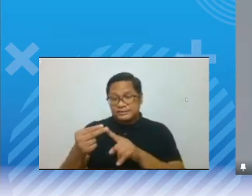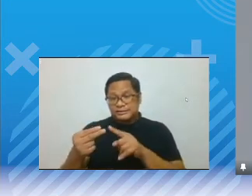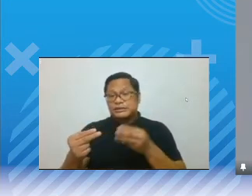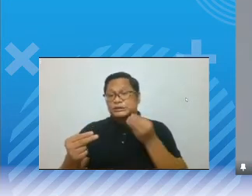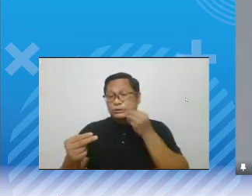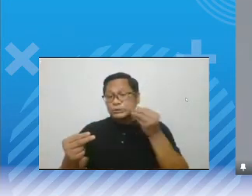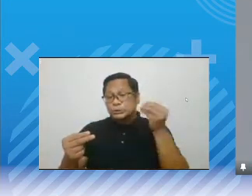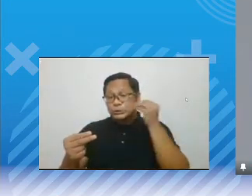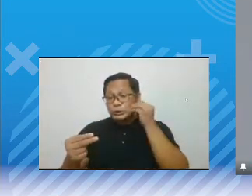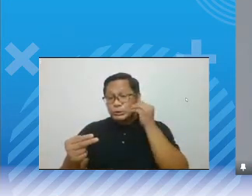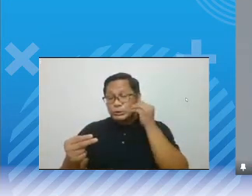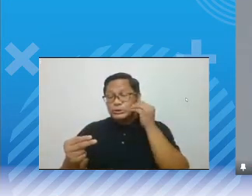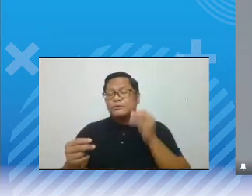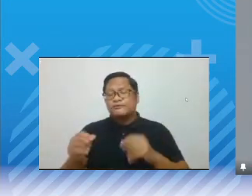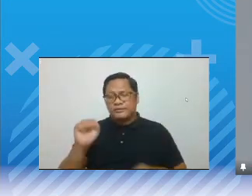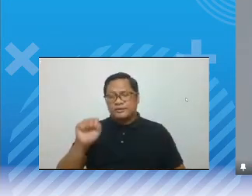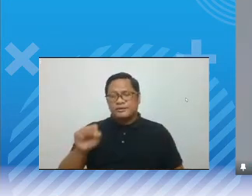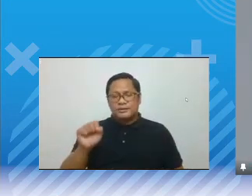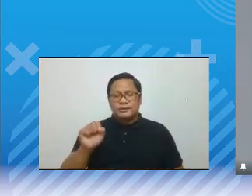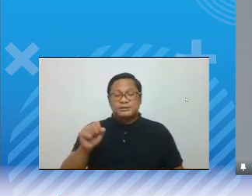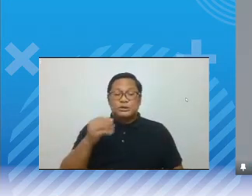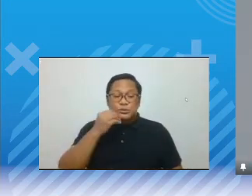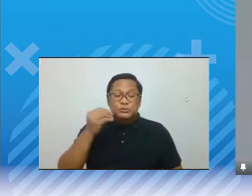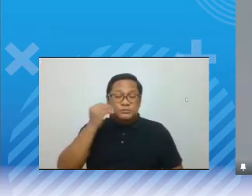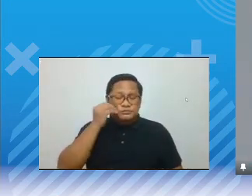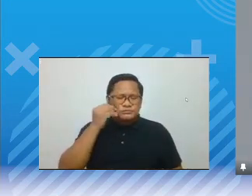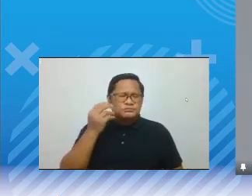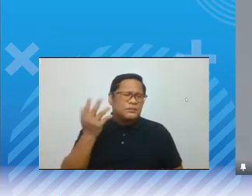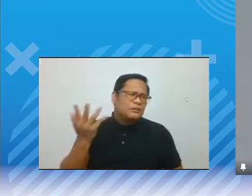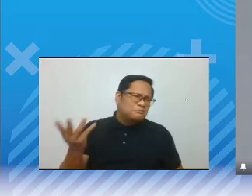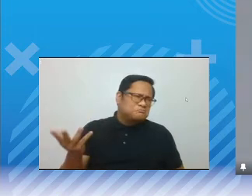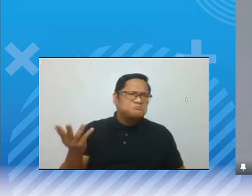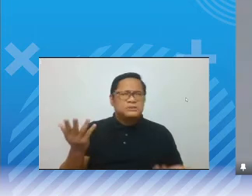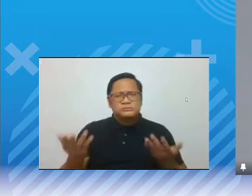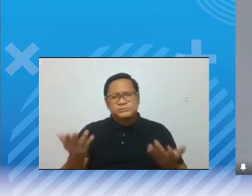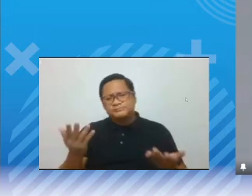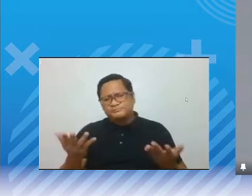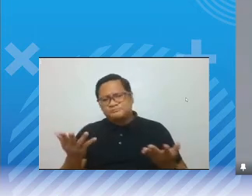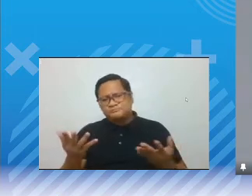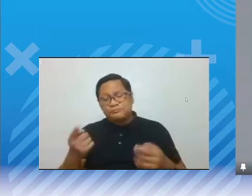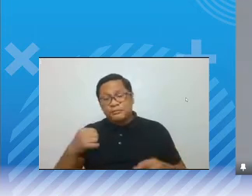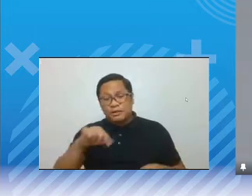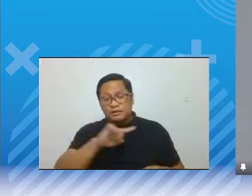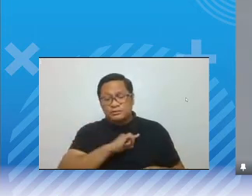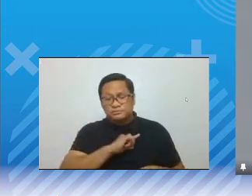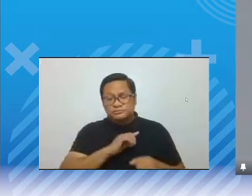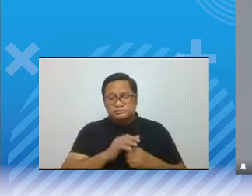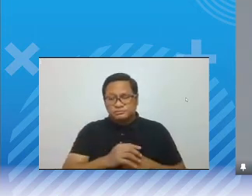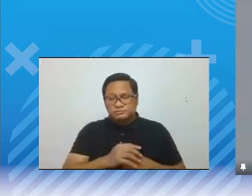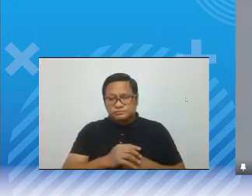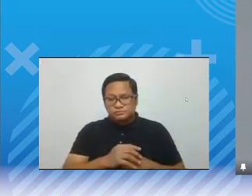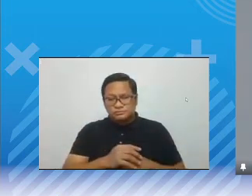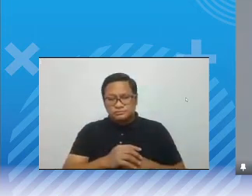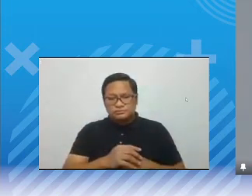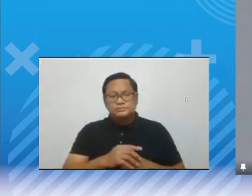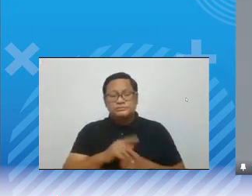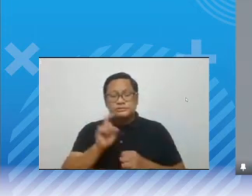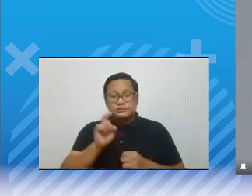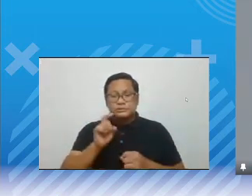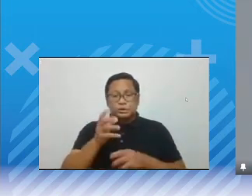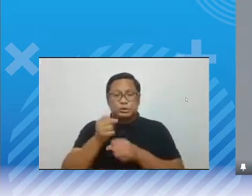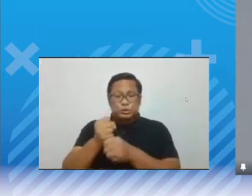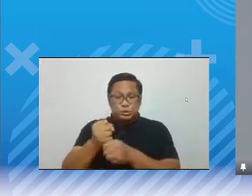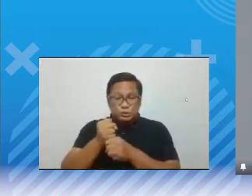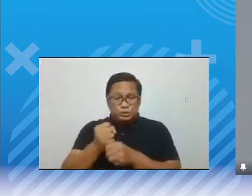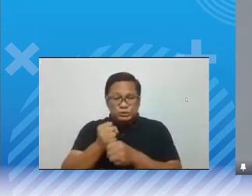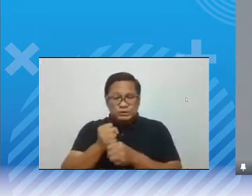So hope is something that we we should hold on to. No?